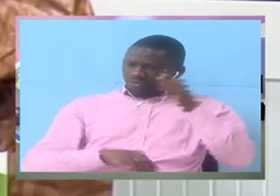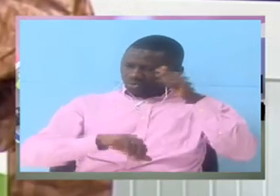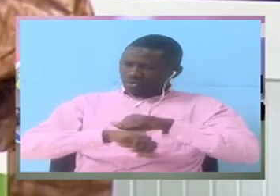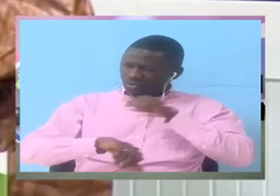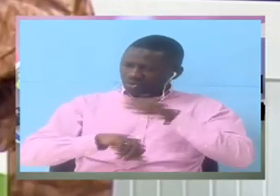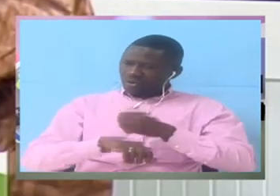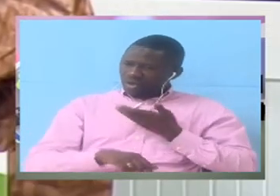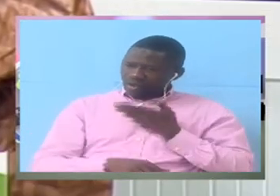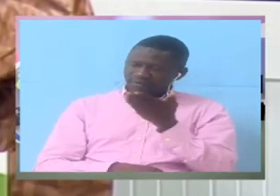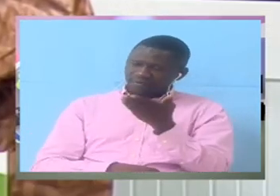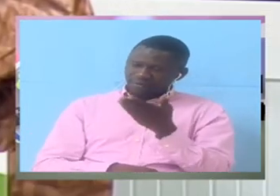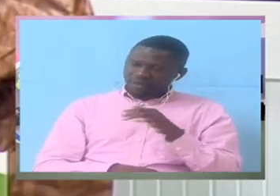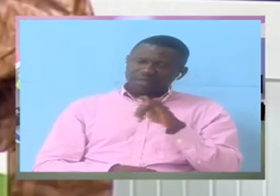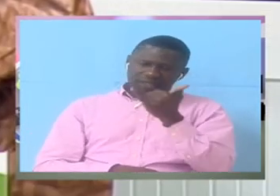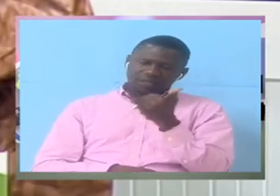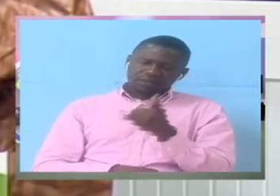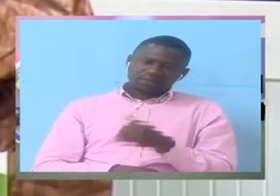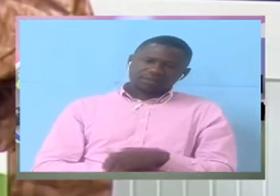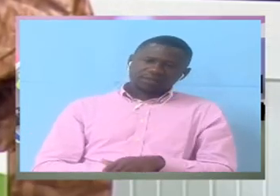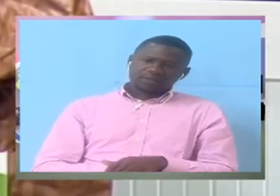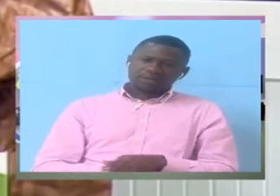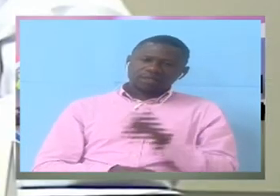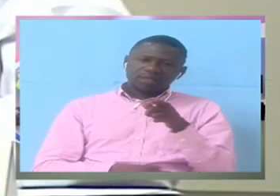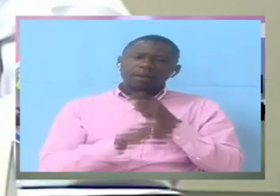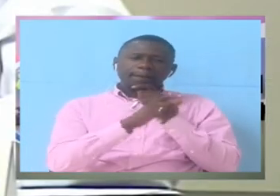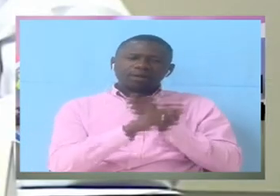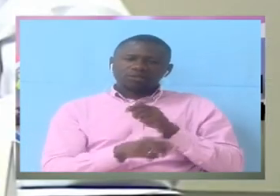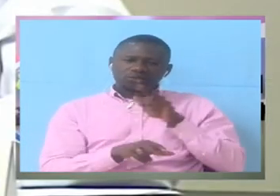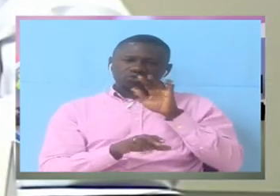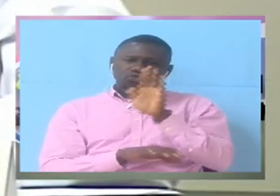Yes, he was sitting. Did he stop it?